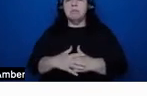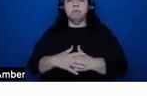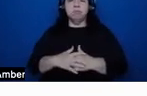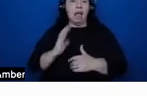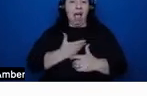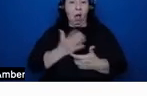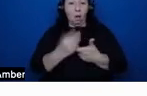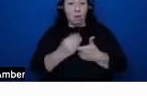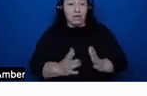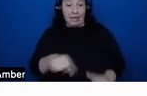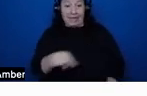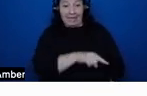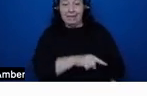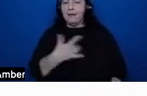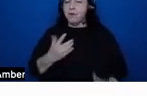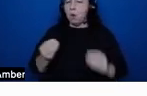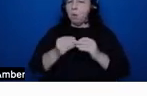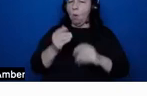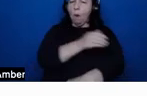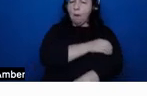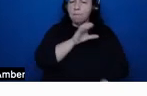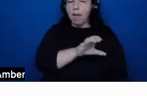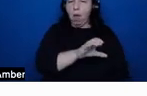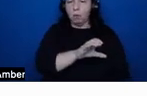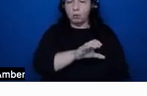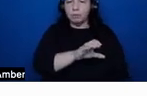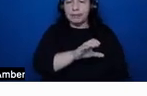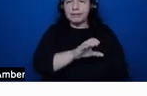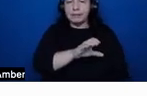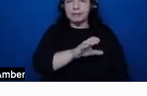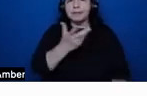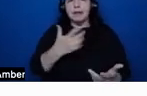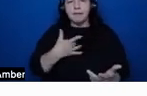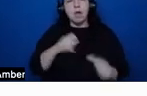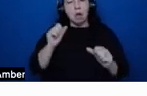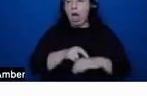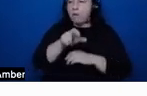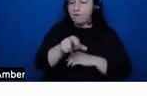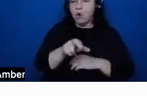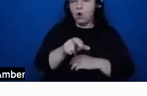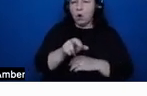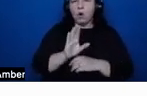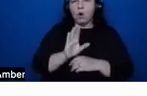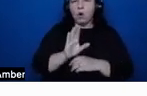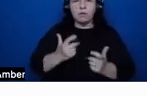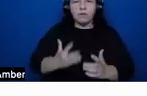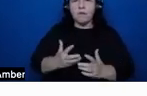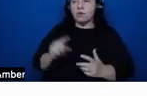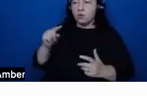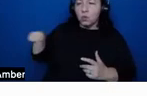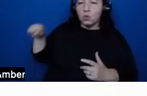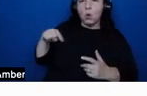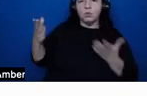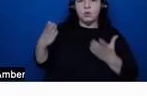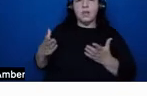participants can feel more empowered to refer people to those services, as well as like seek those services themselves when we